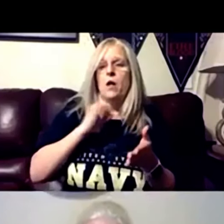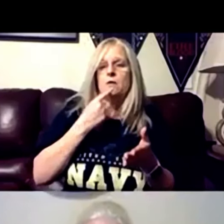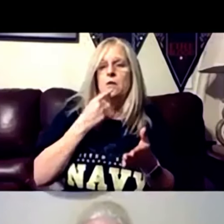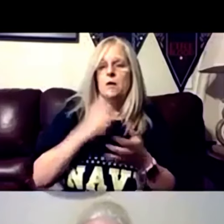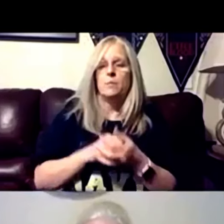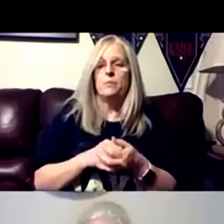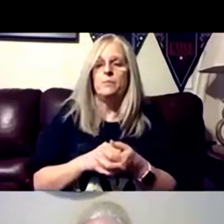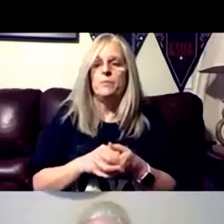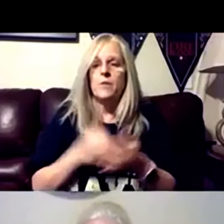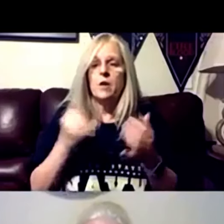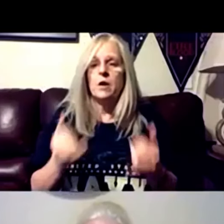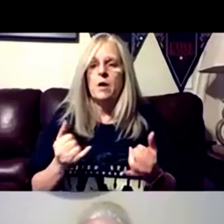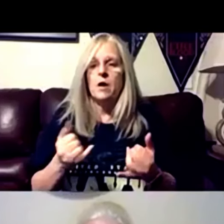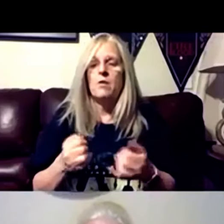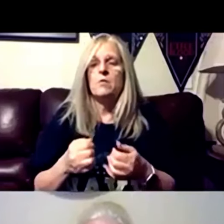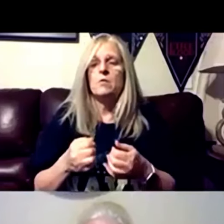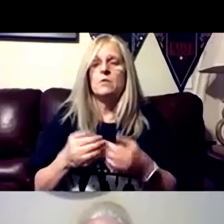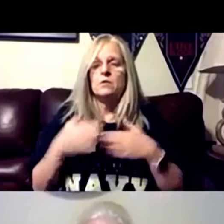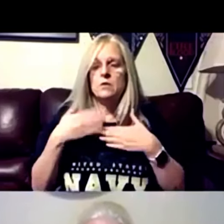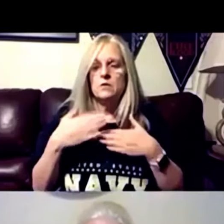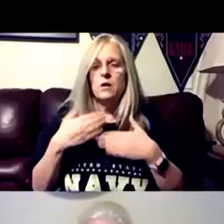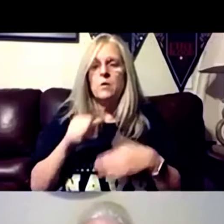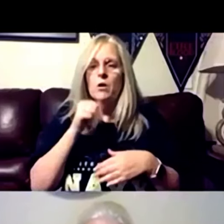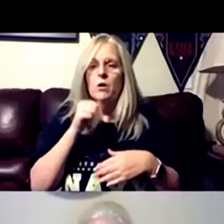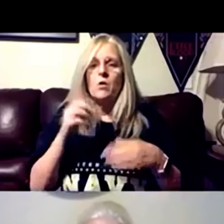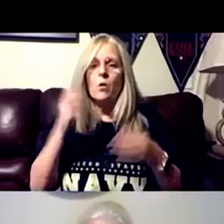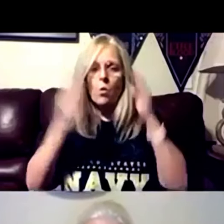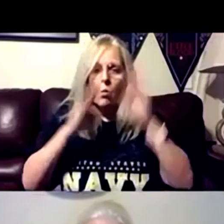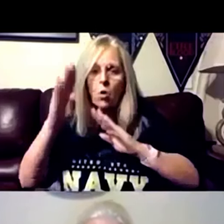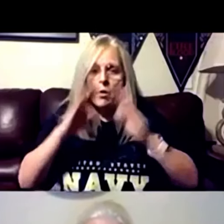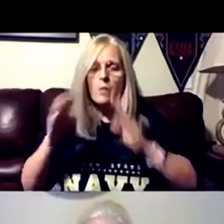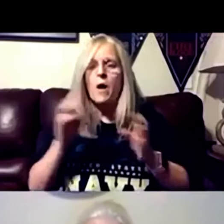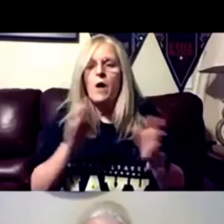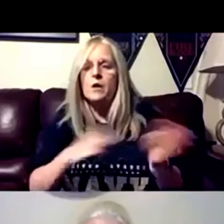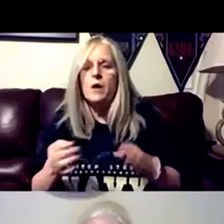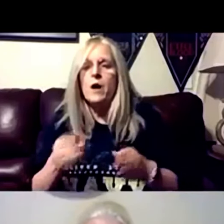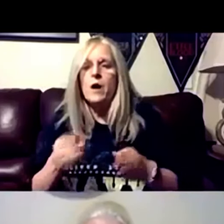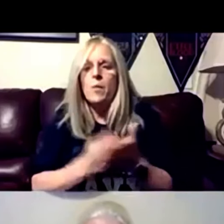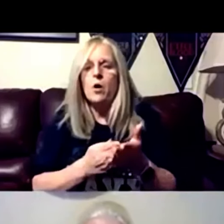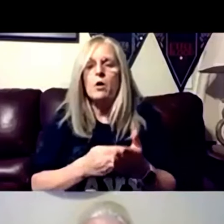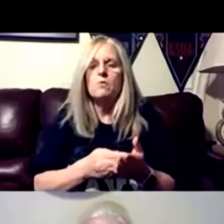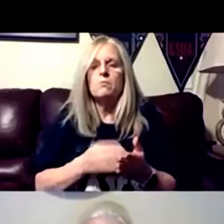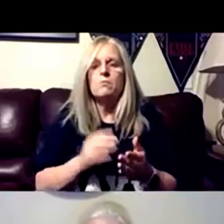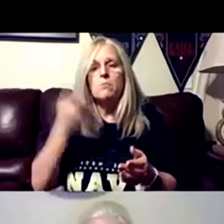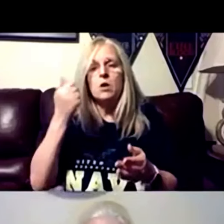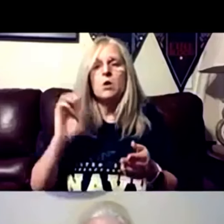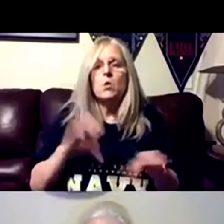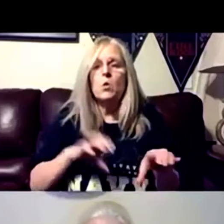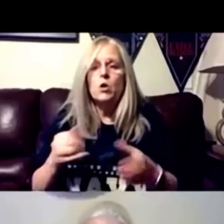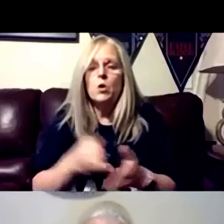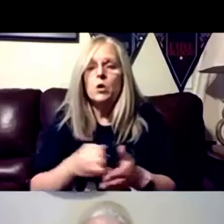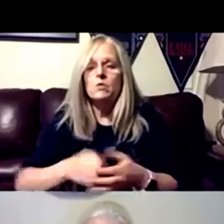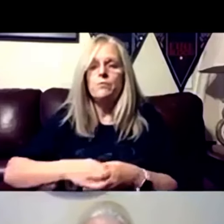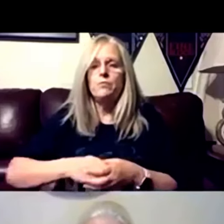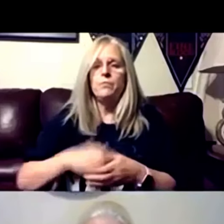But now she's relieved because you don't have to worry about the dying part, you know, because we're actually doing it. You know, just this week I was